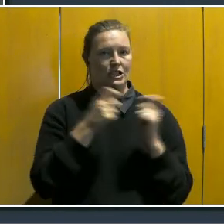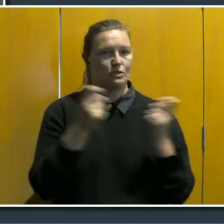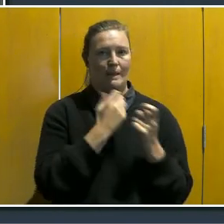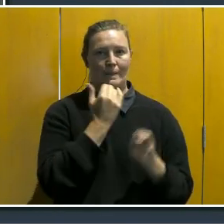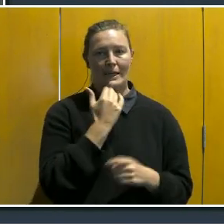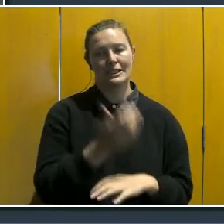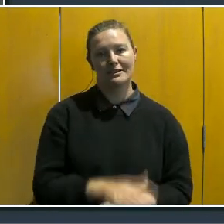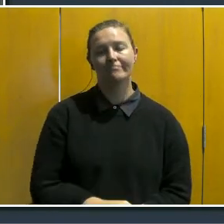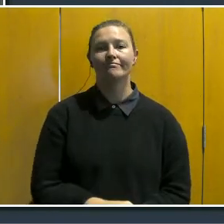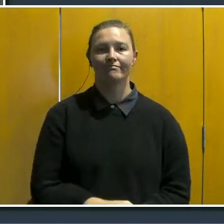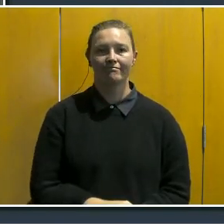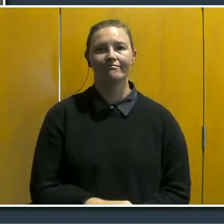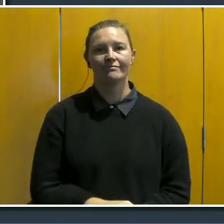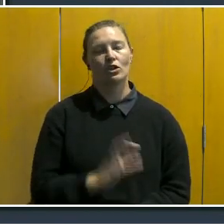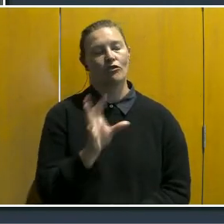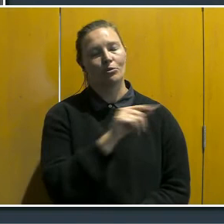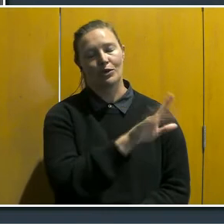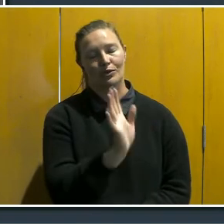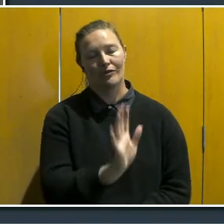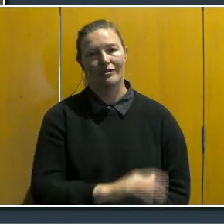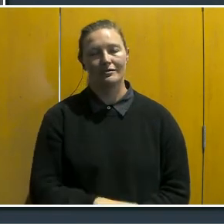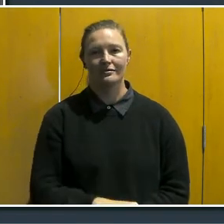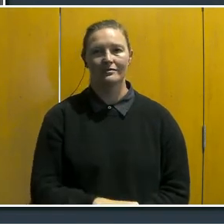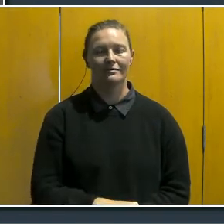probably where I'm coming from, not from you.